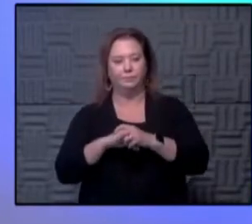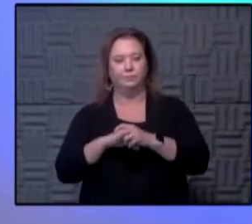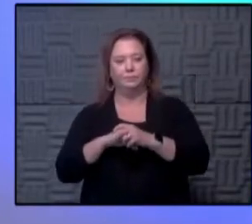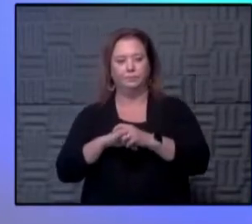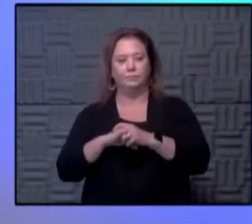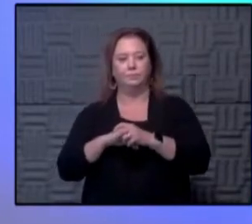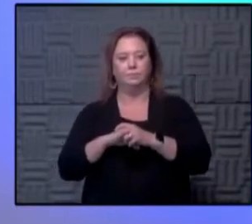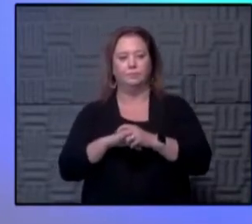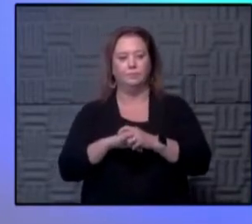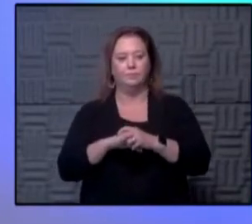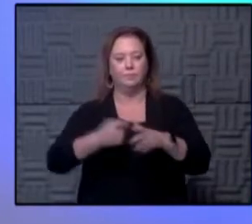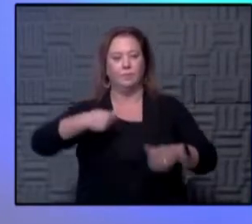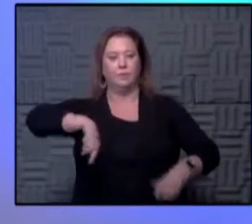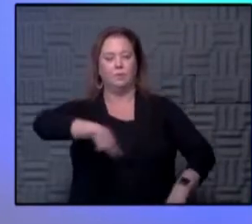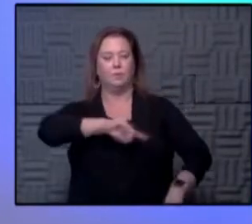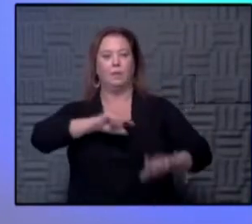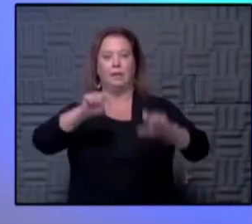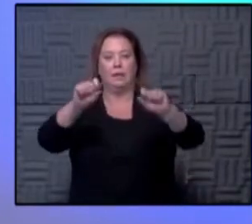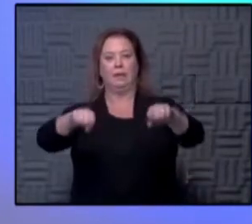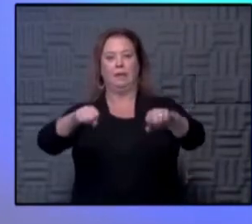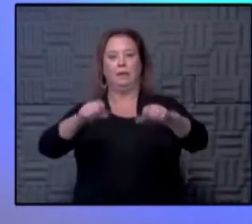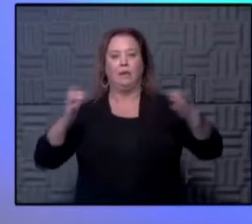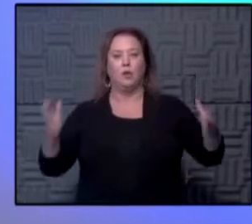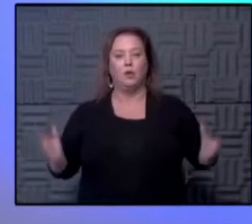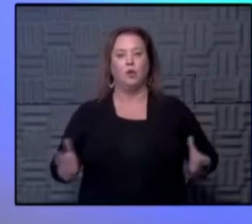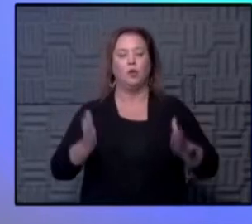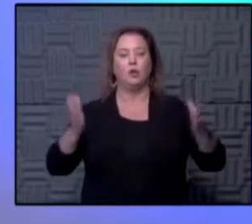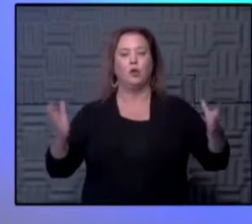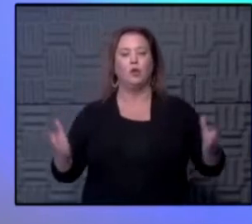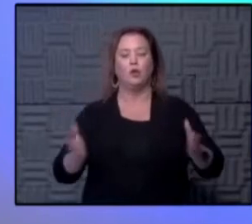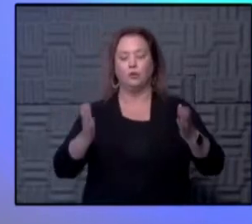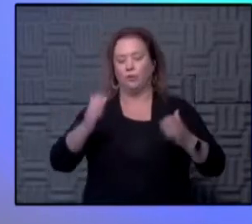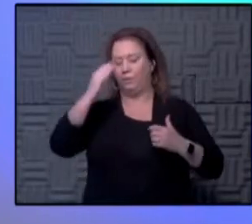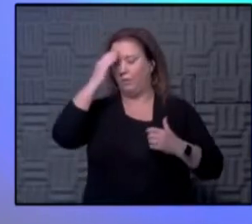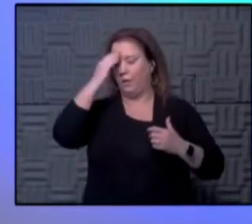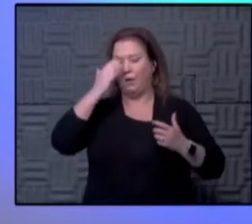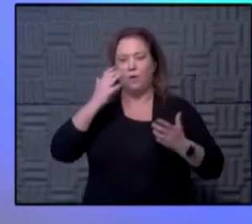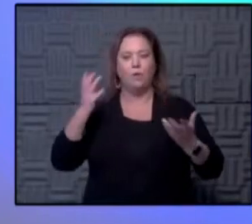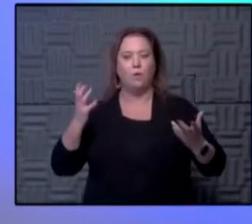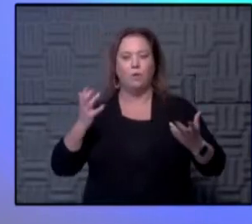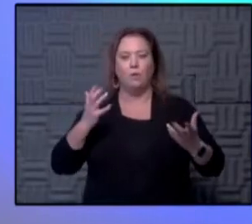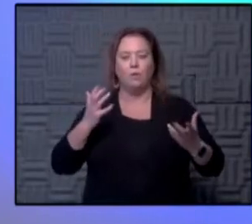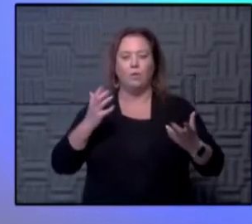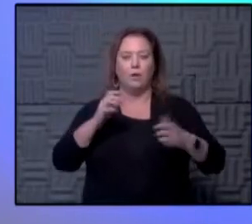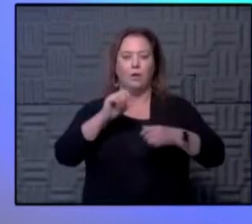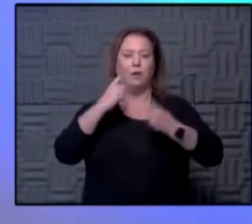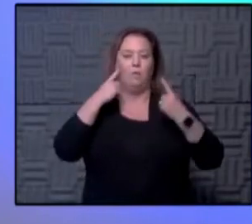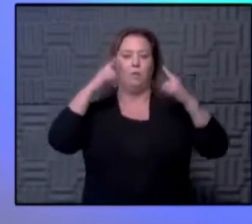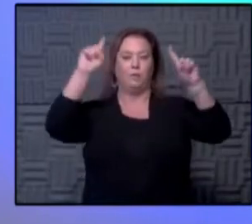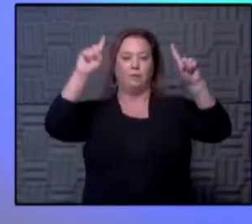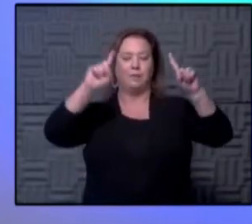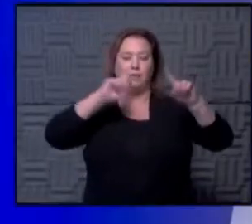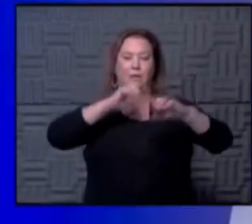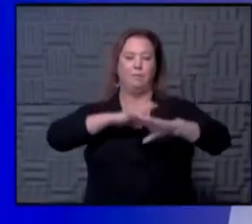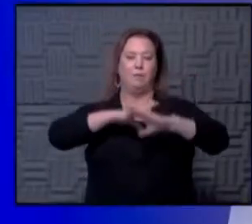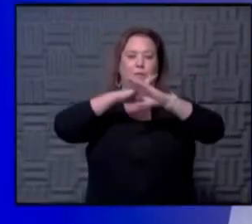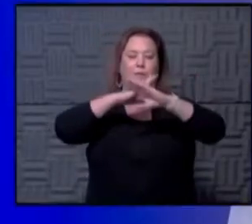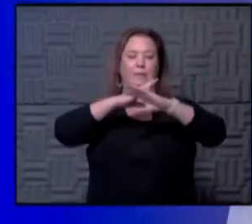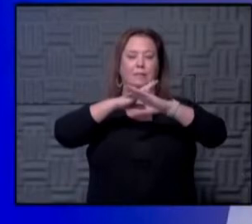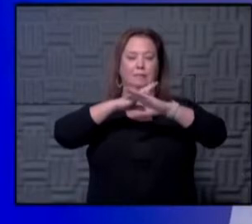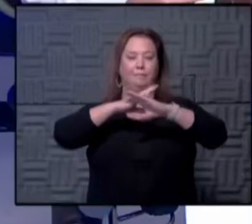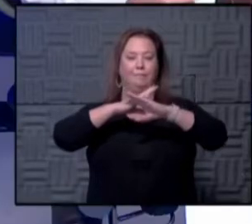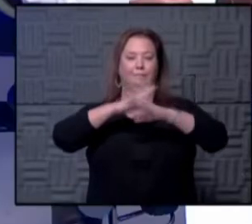Asking we can encourage, the better. We know it works and we know it prevents disease. Yeah, I would